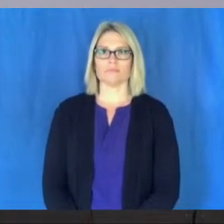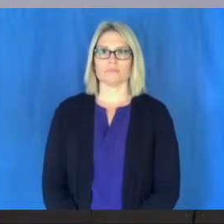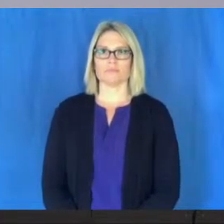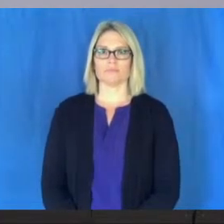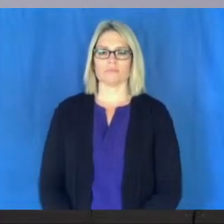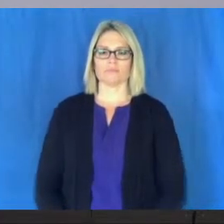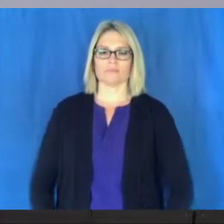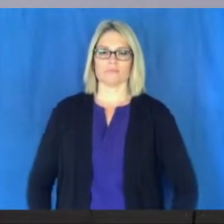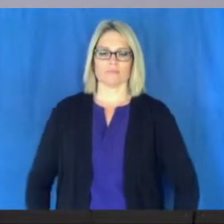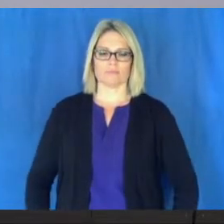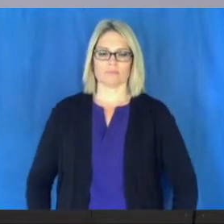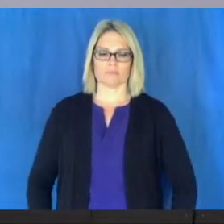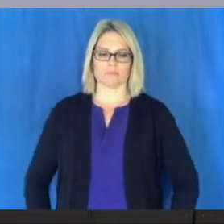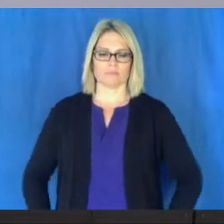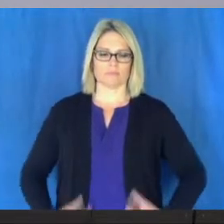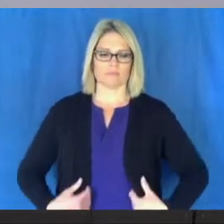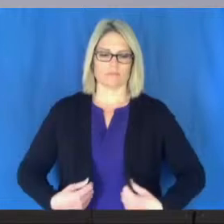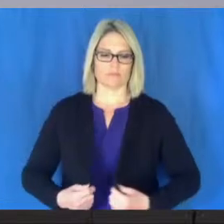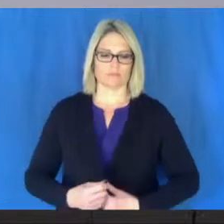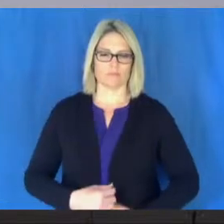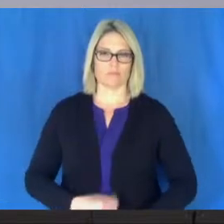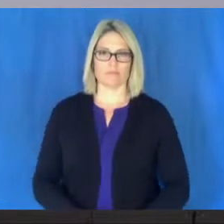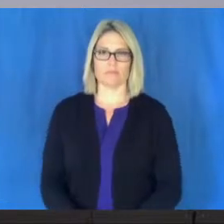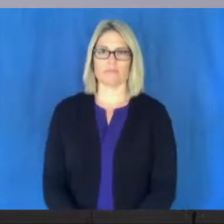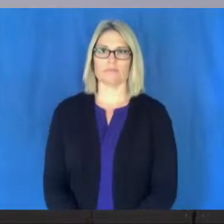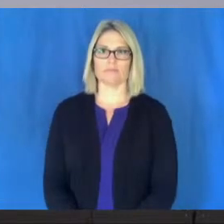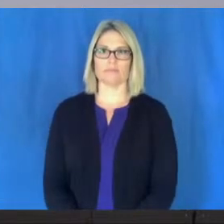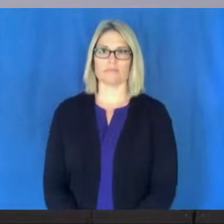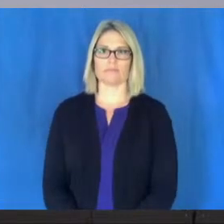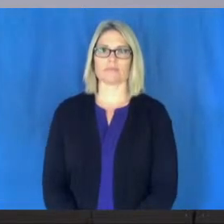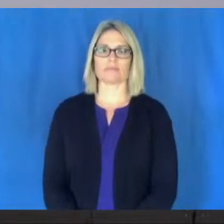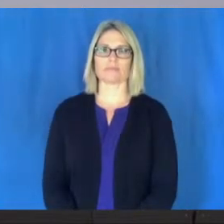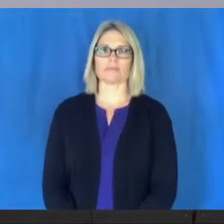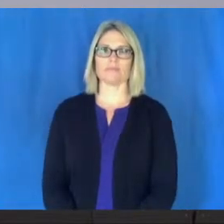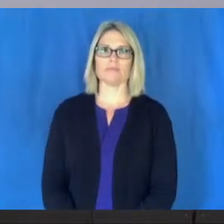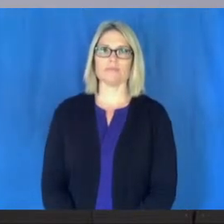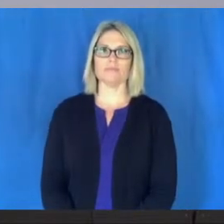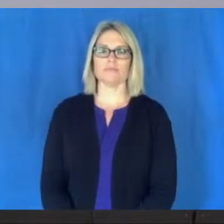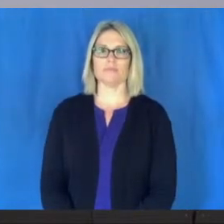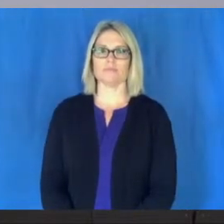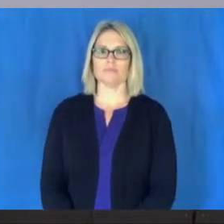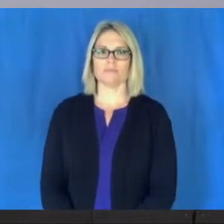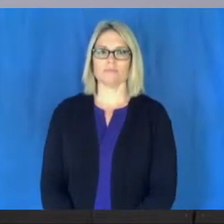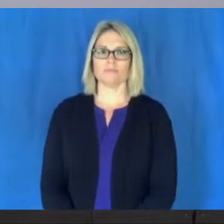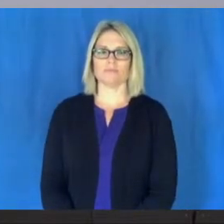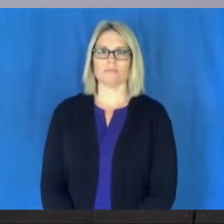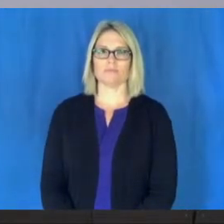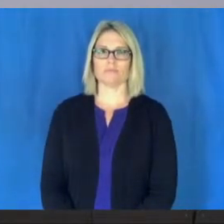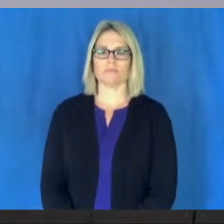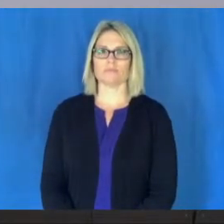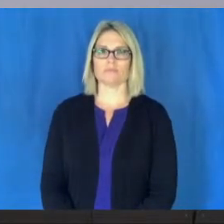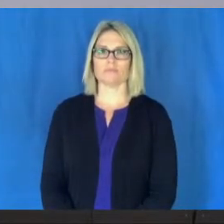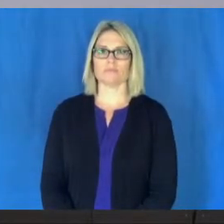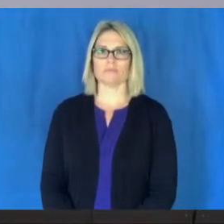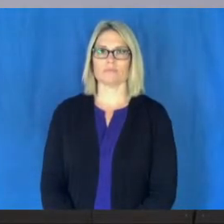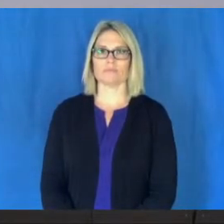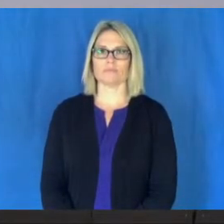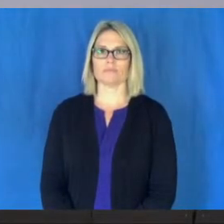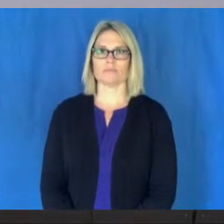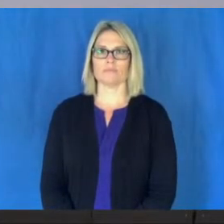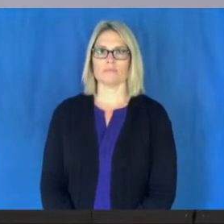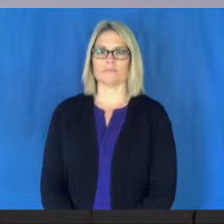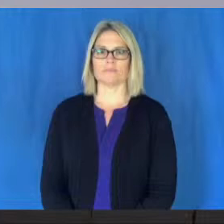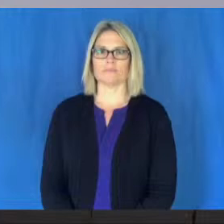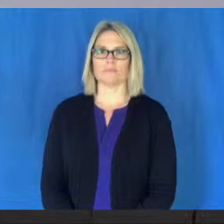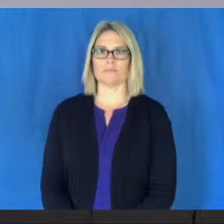Mais on n'a pas pris une décision provinciale ou même fédérale à propos d'un passeport